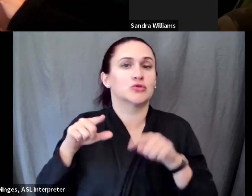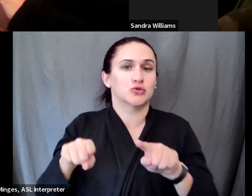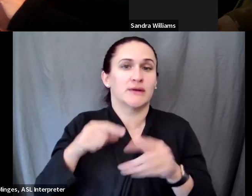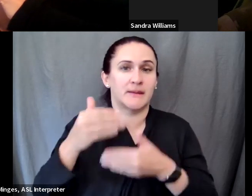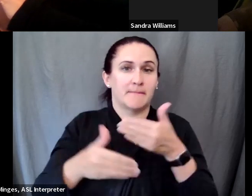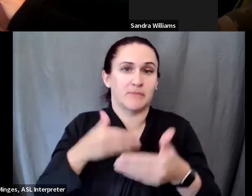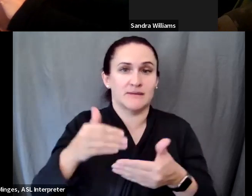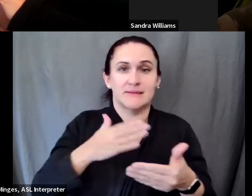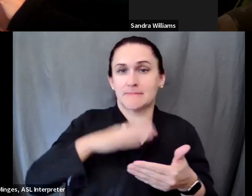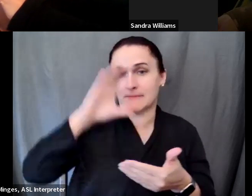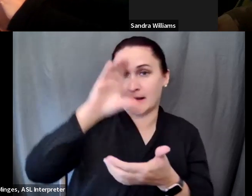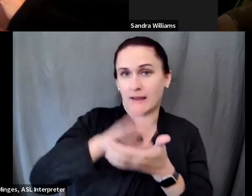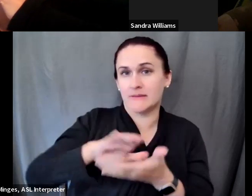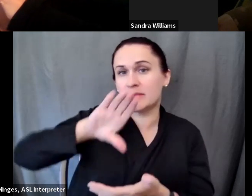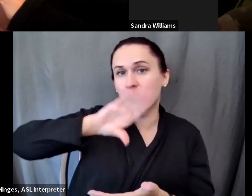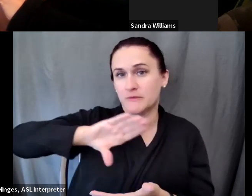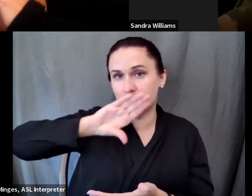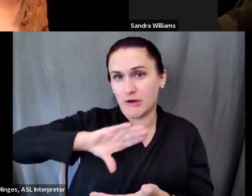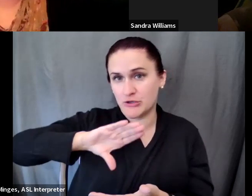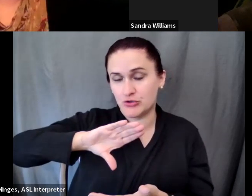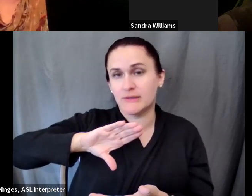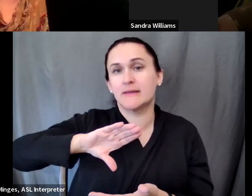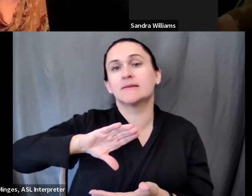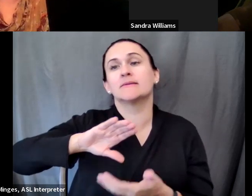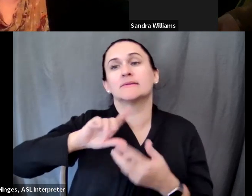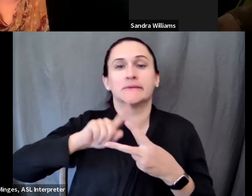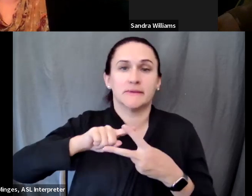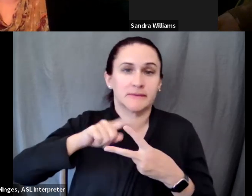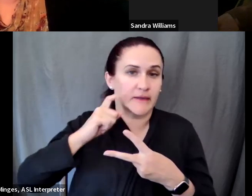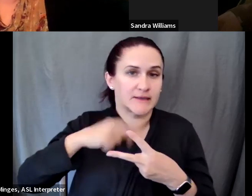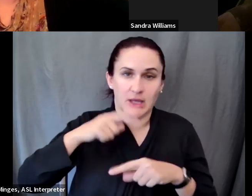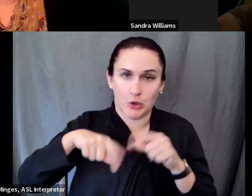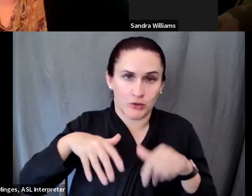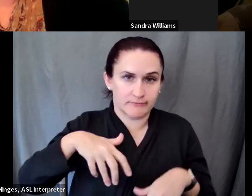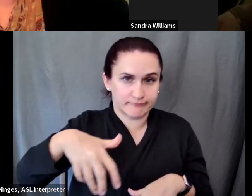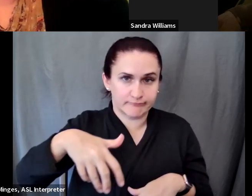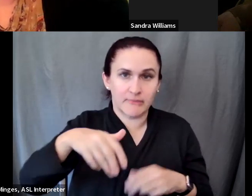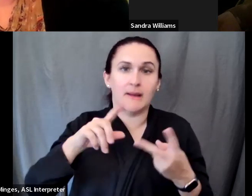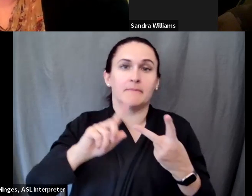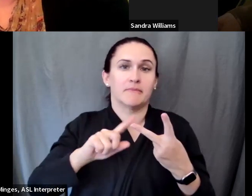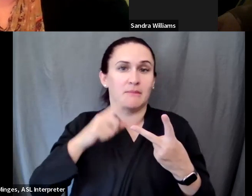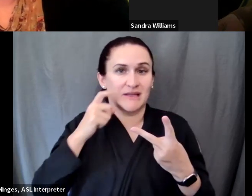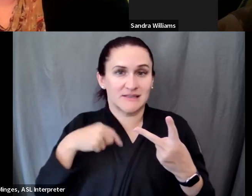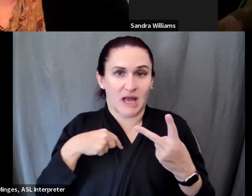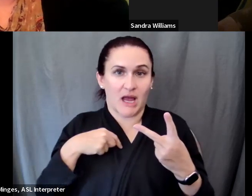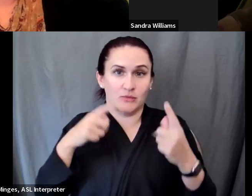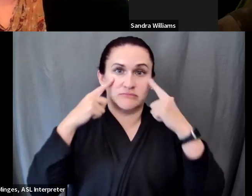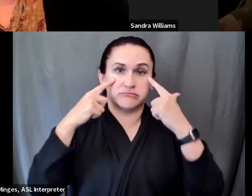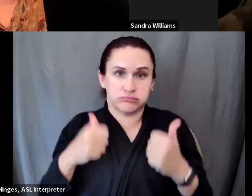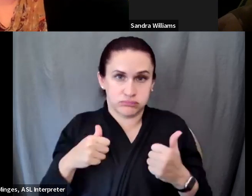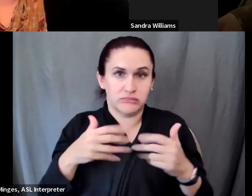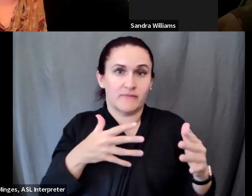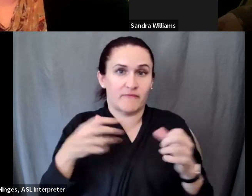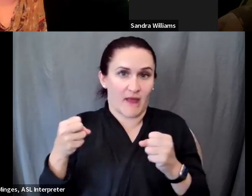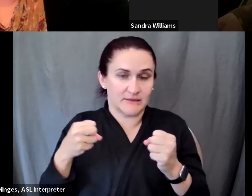got frustrated, A, because I couldn't conceive, B, because I was quickly losing my